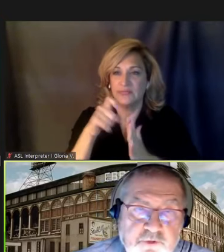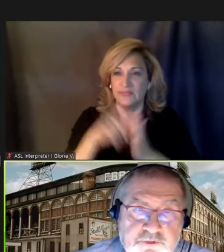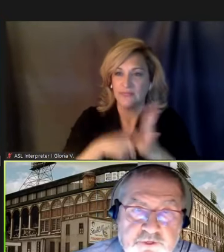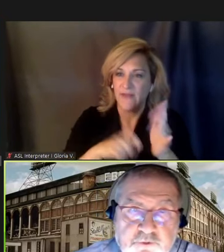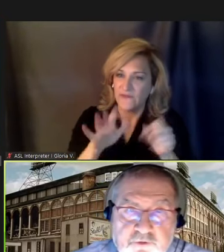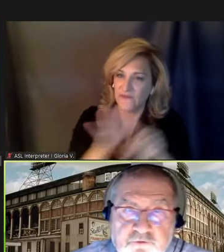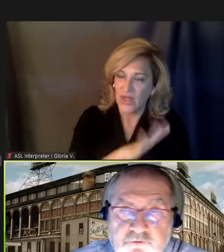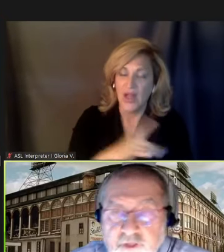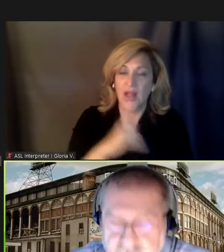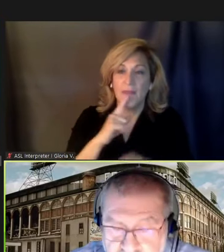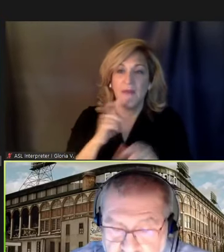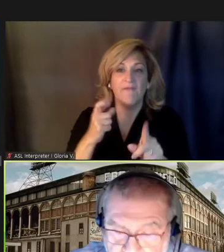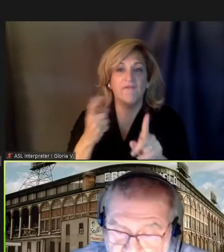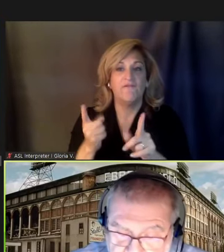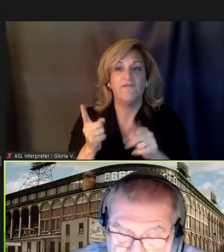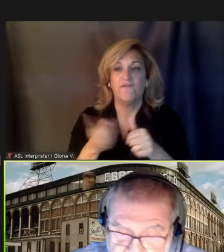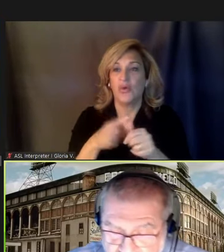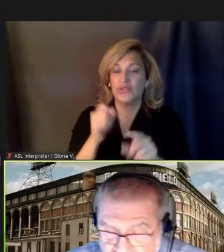first exposure